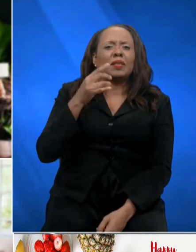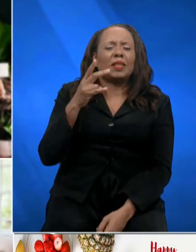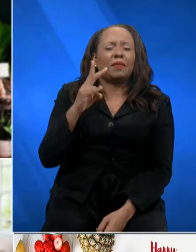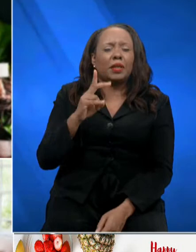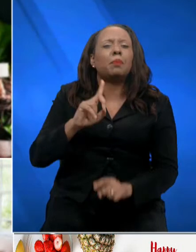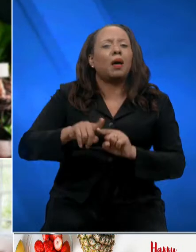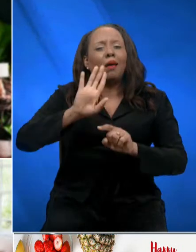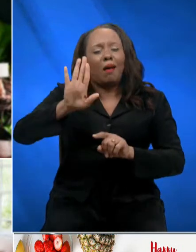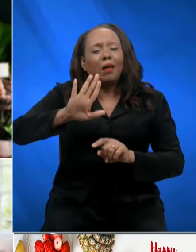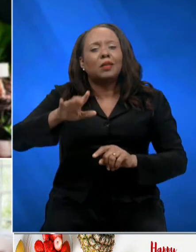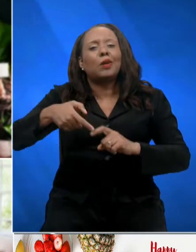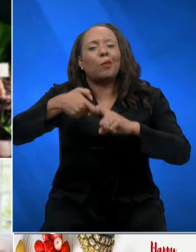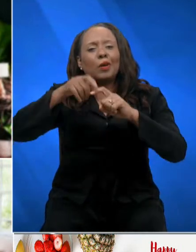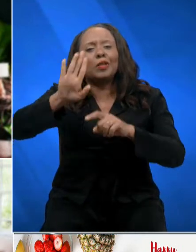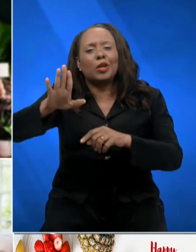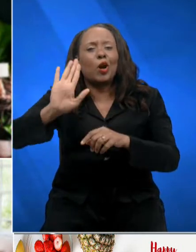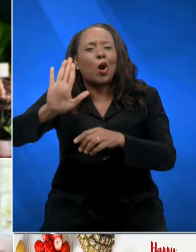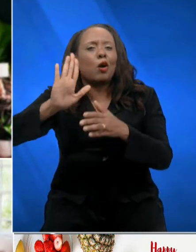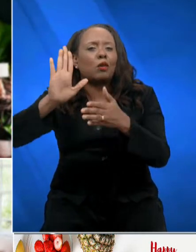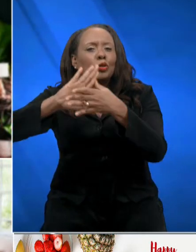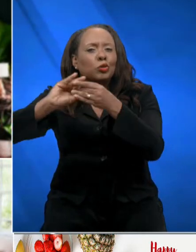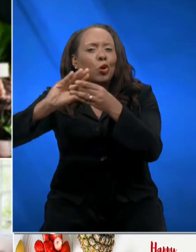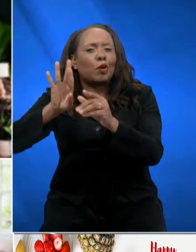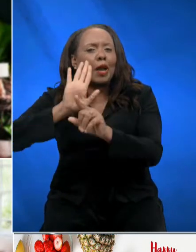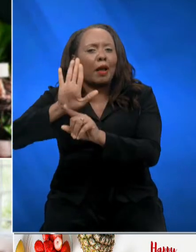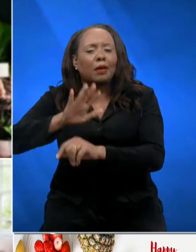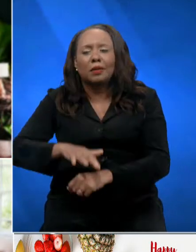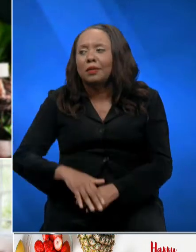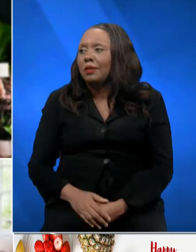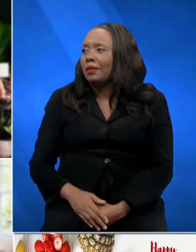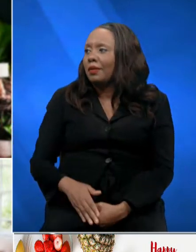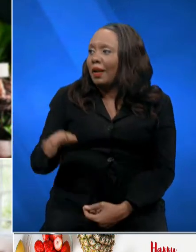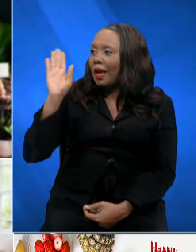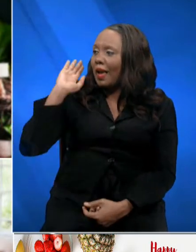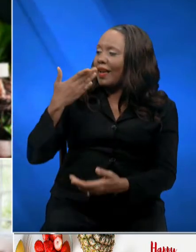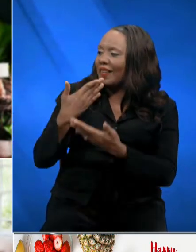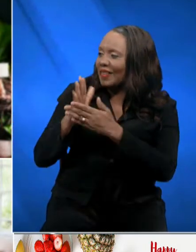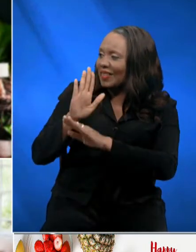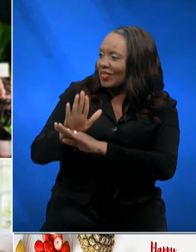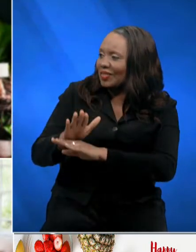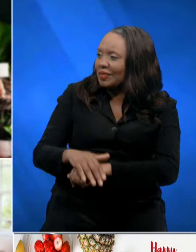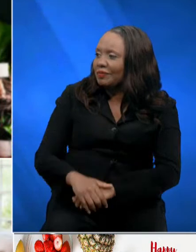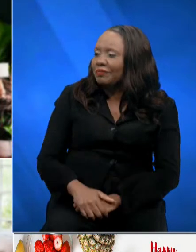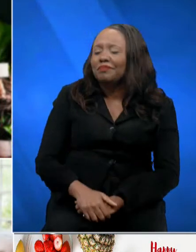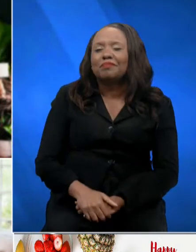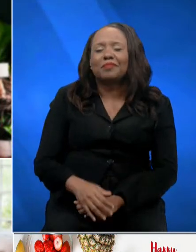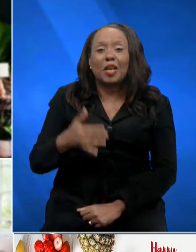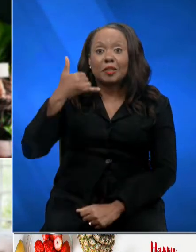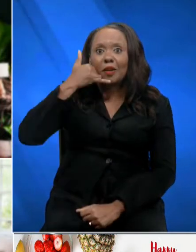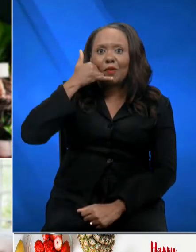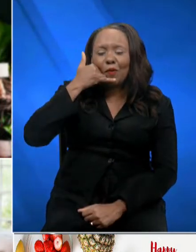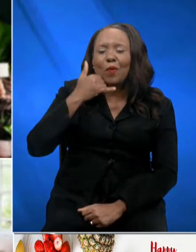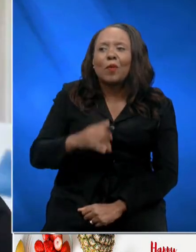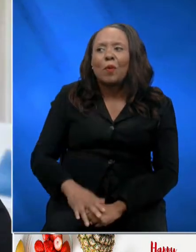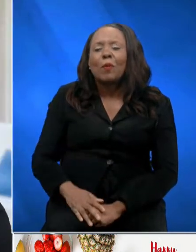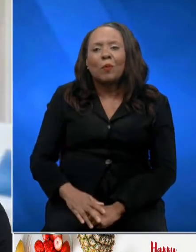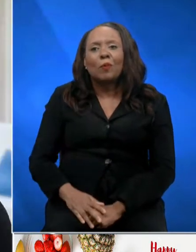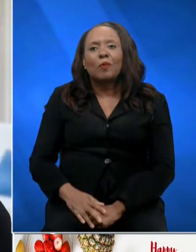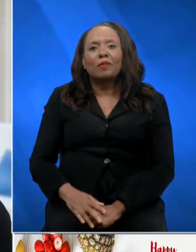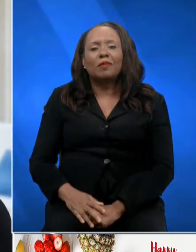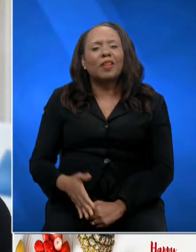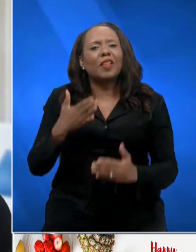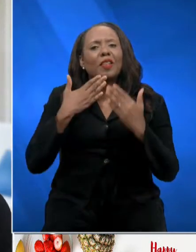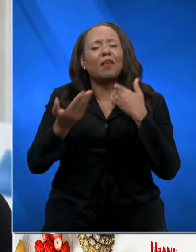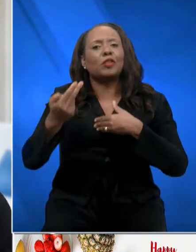tell you how it went for her. Good evening, Ms. Thompson. Hi, good evening. Great to have you joining us this evening on Your Health,